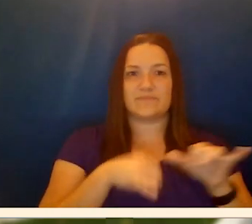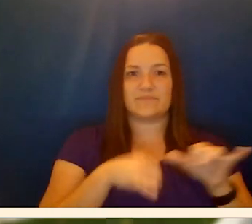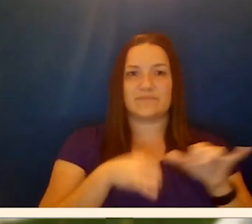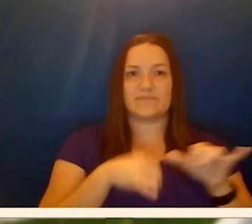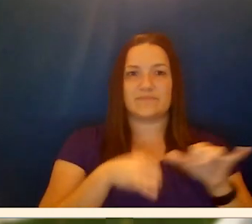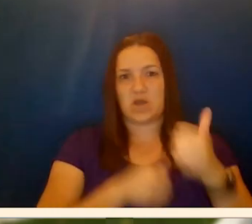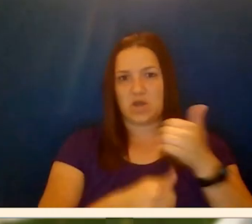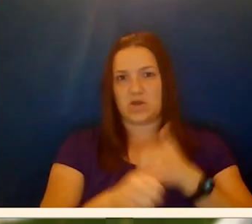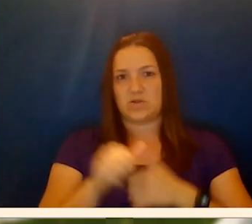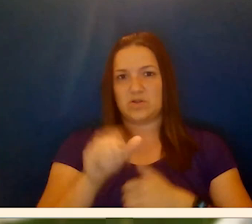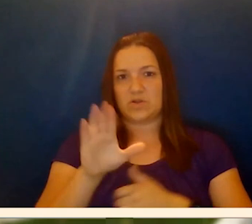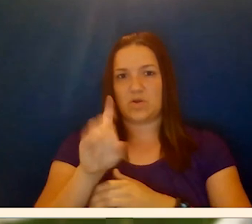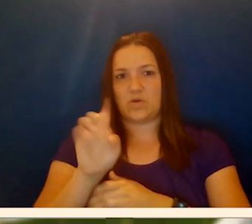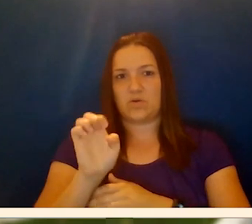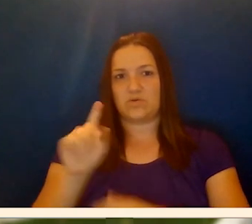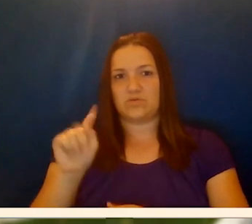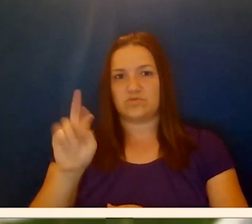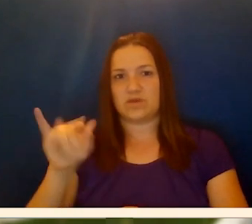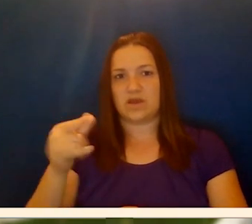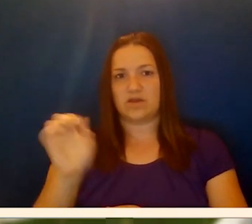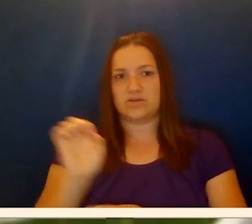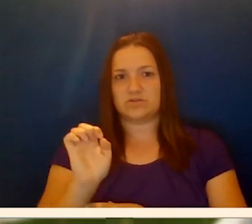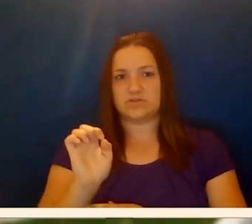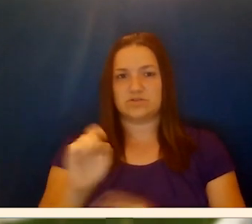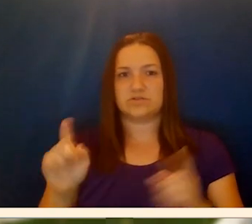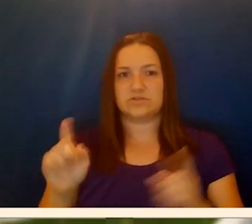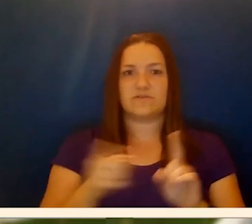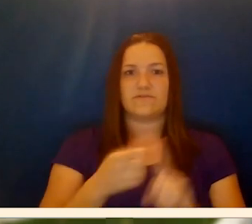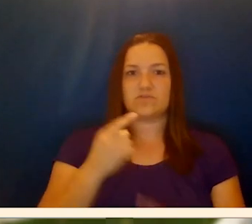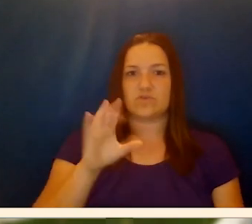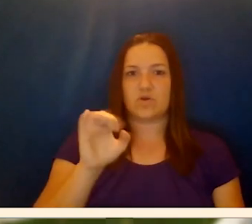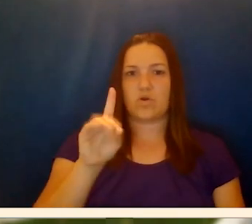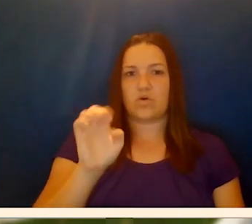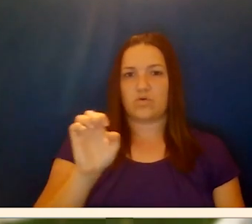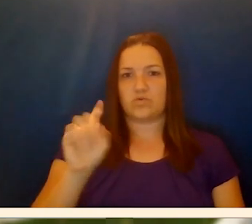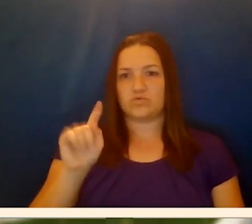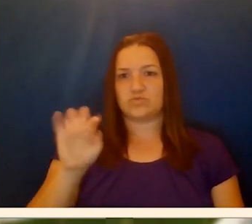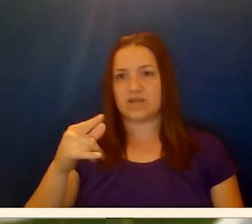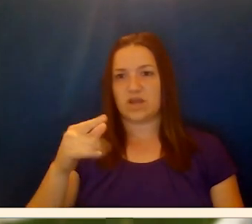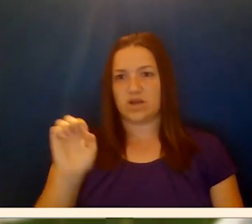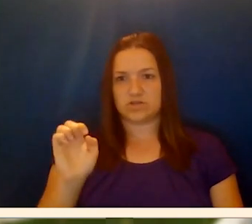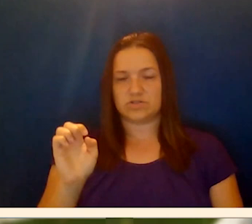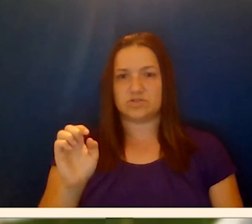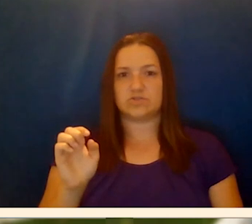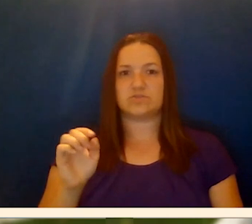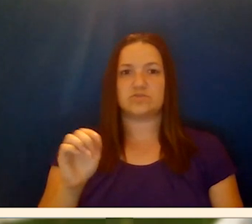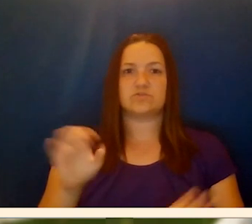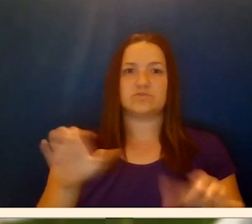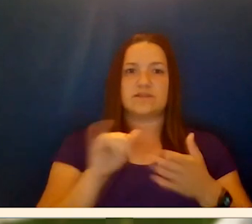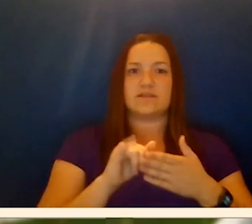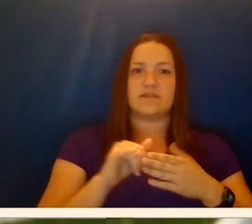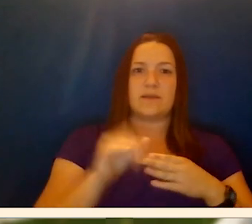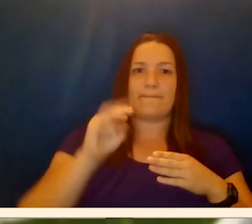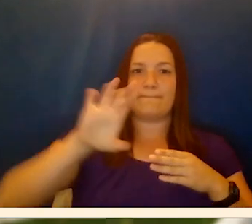under a code triage. So the first code triage internal disaster was actually called